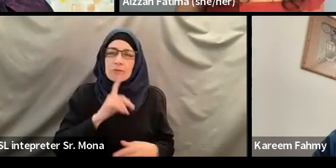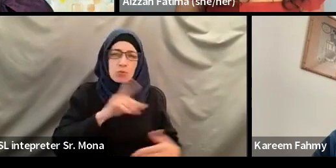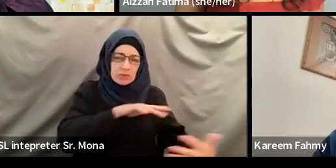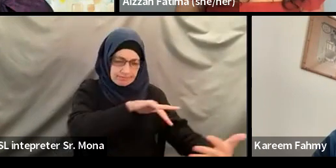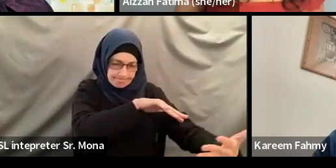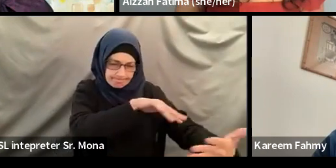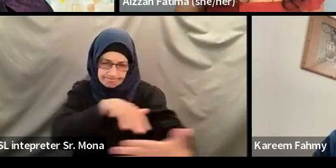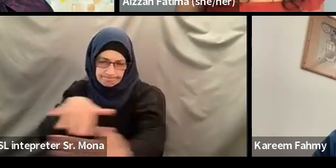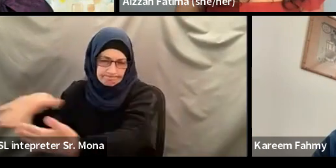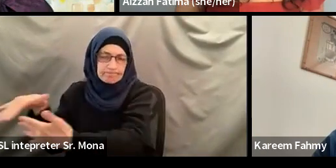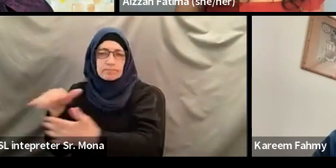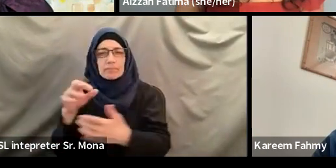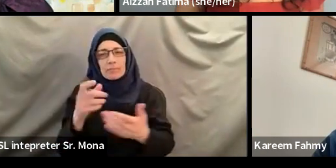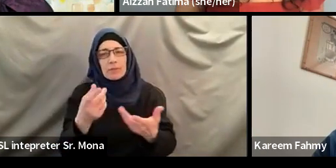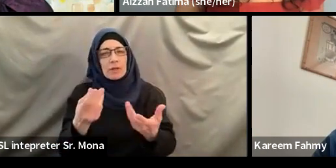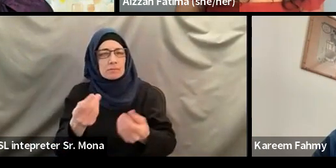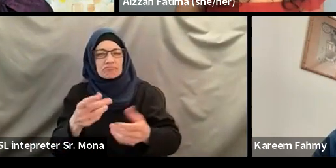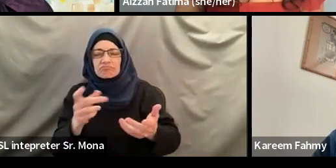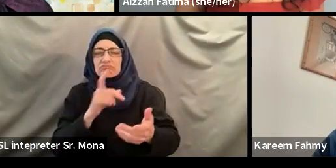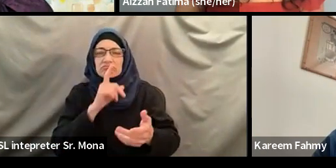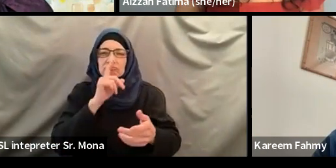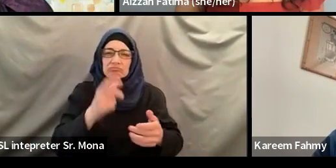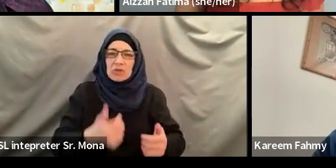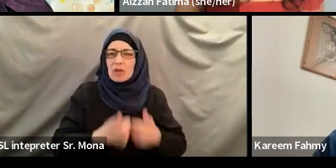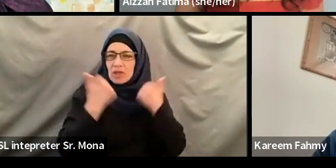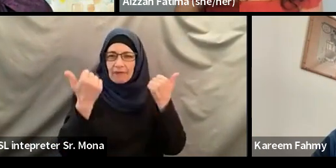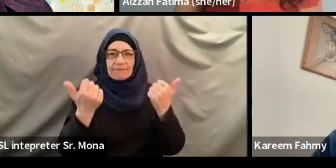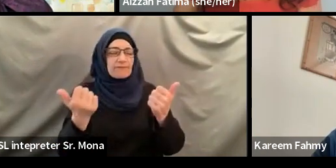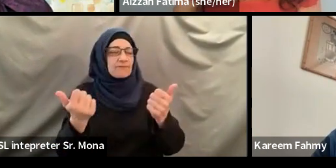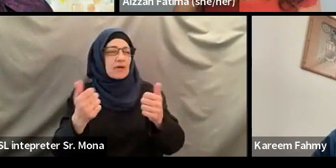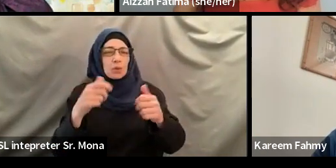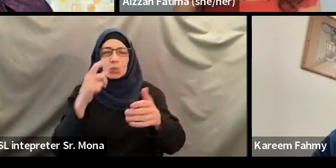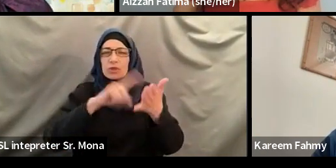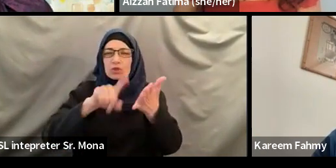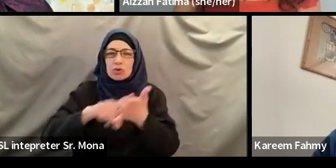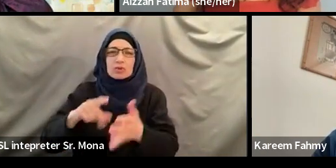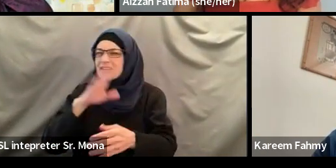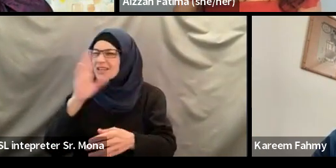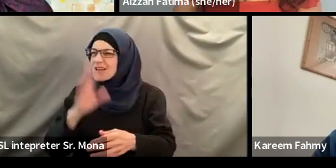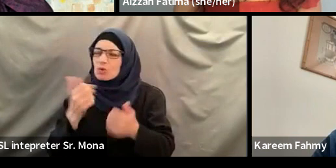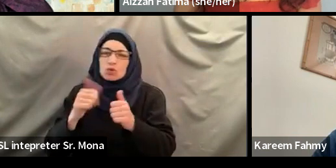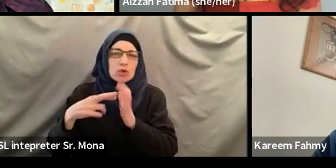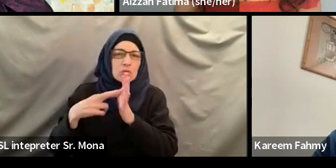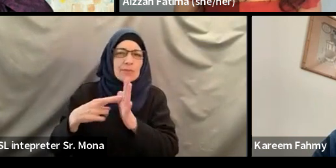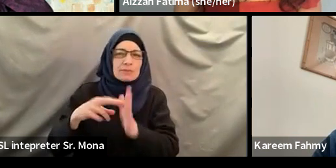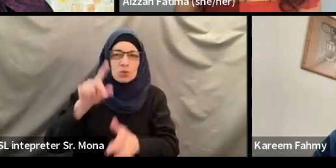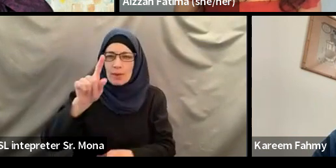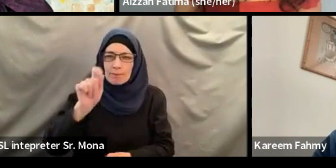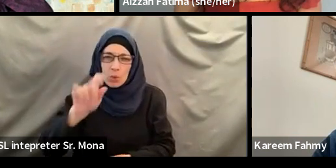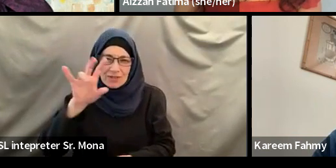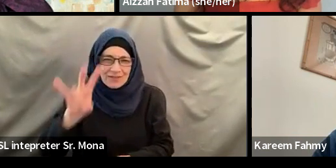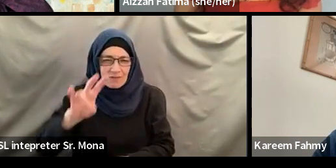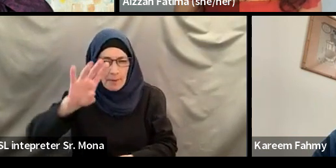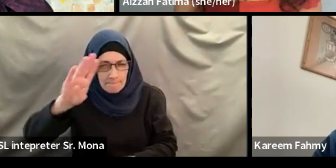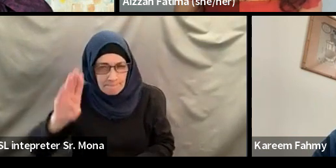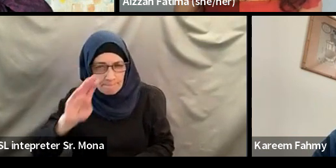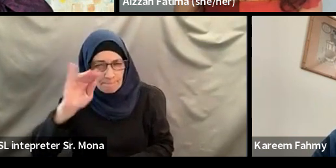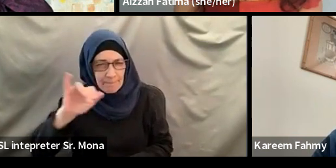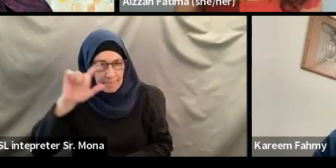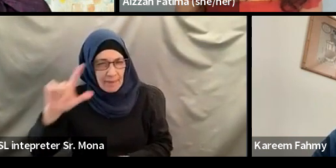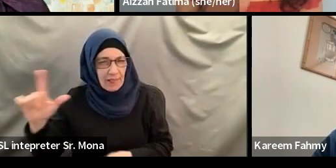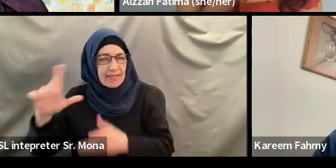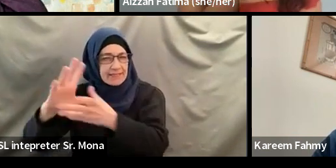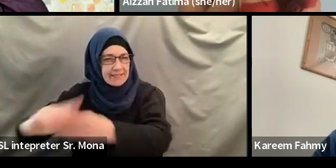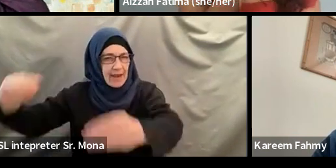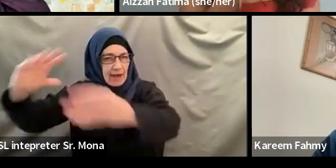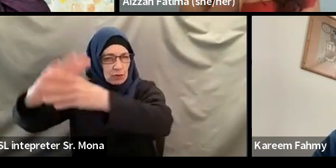try to represent 1.7 billion Muslim narratives. It's really a single story that I'm telling, and it's